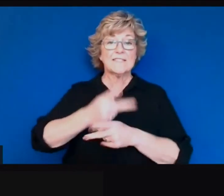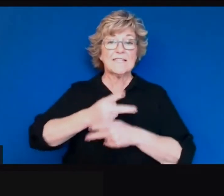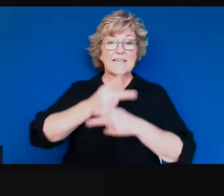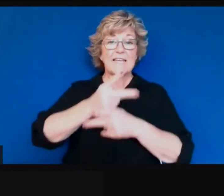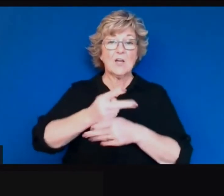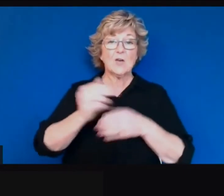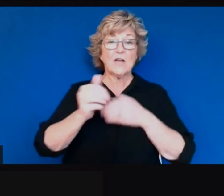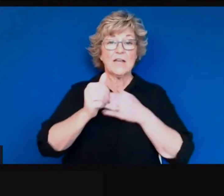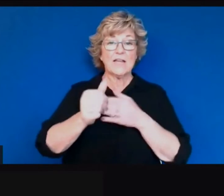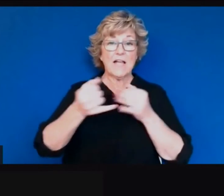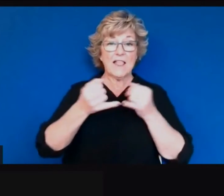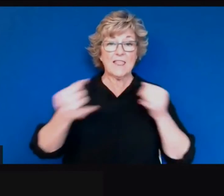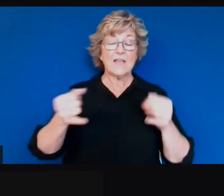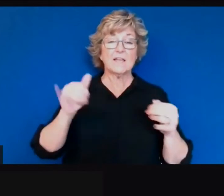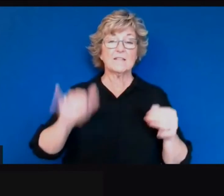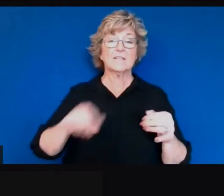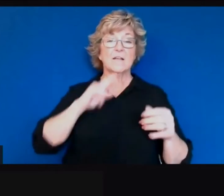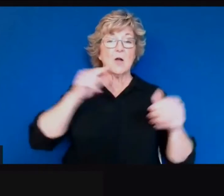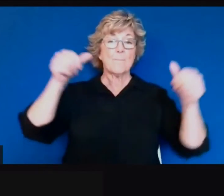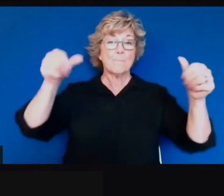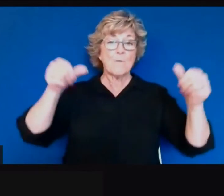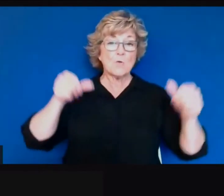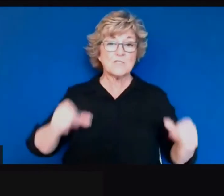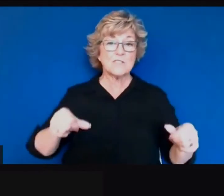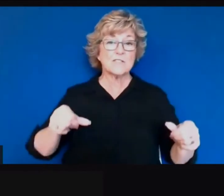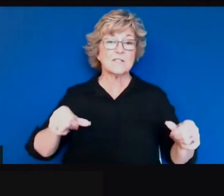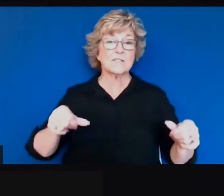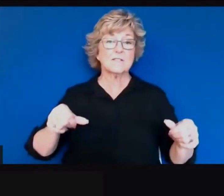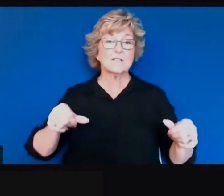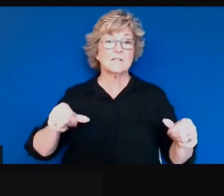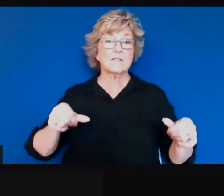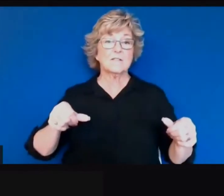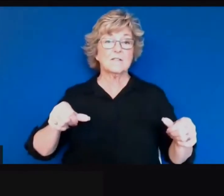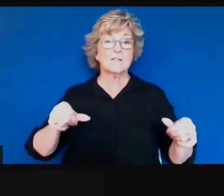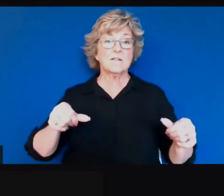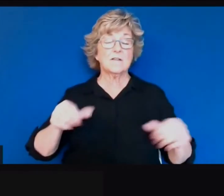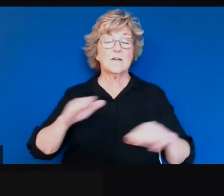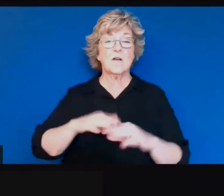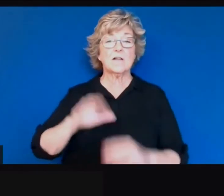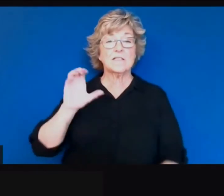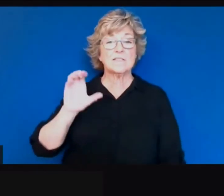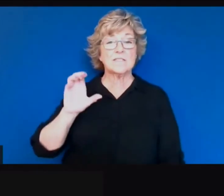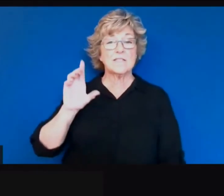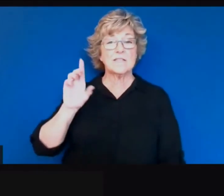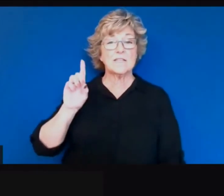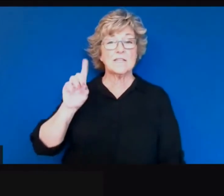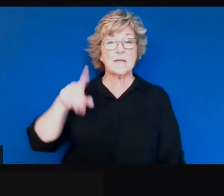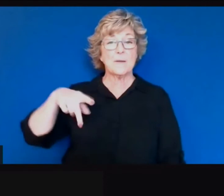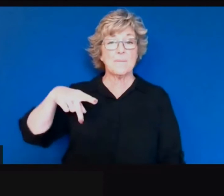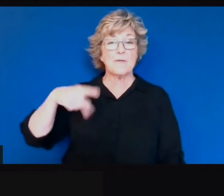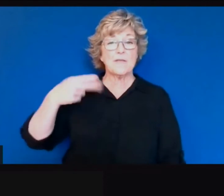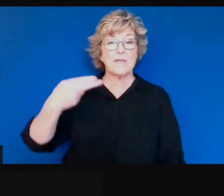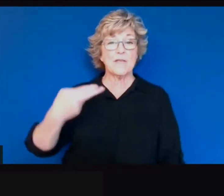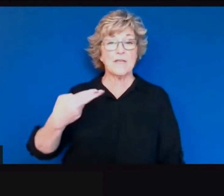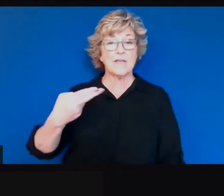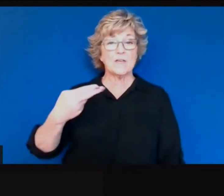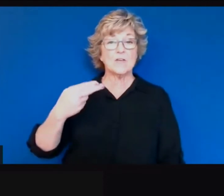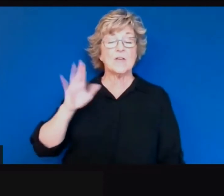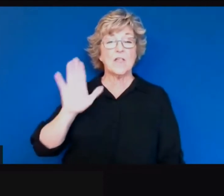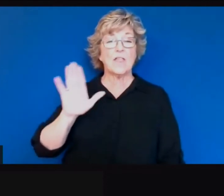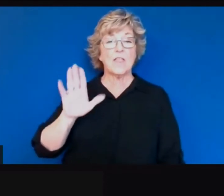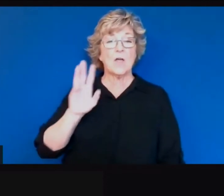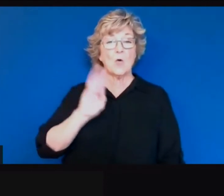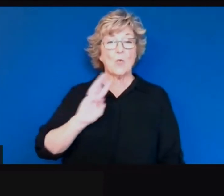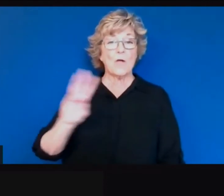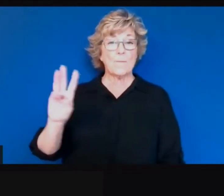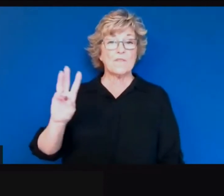guidelines that are posted on the CDPH website that explain exactly the process by